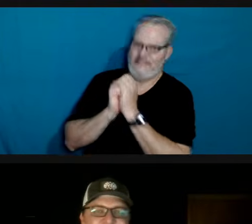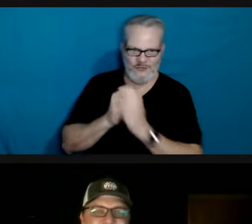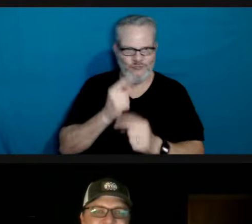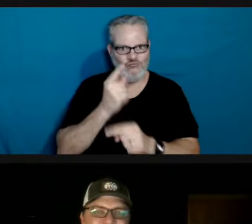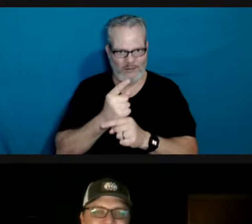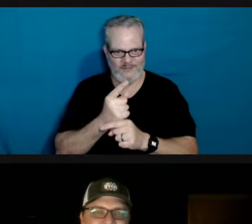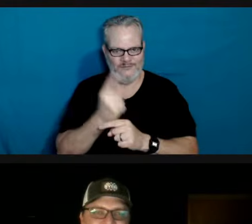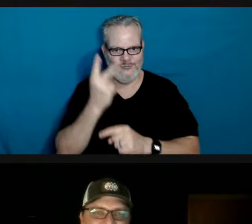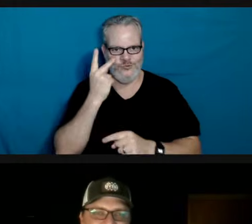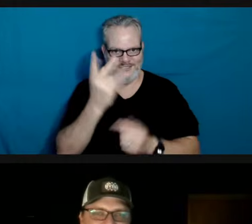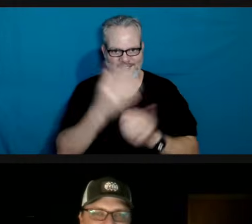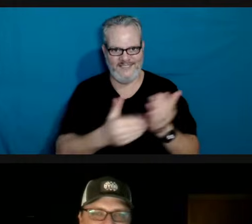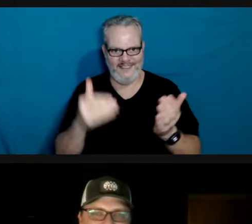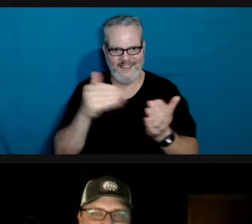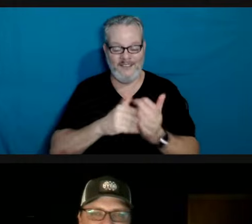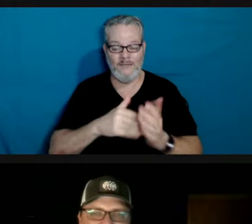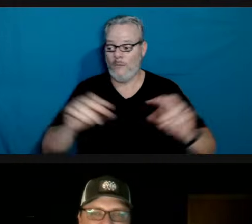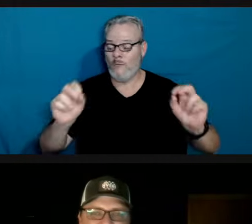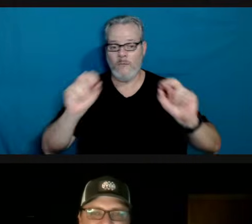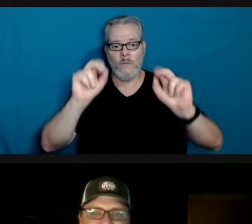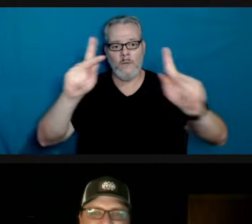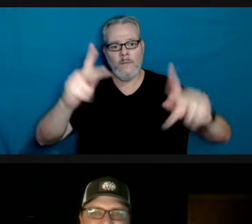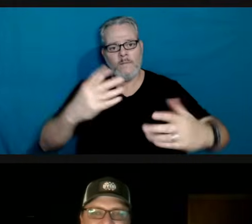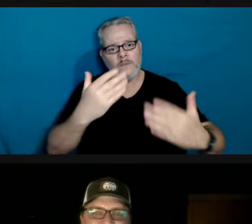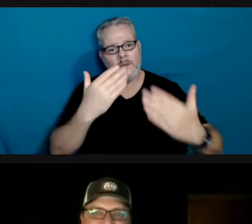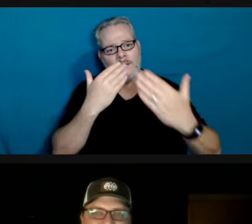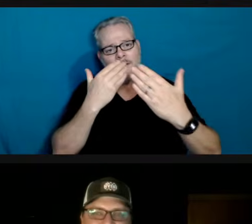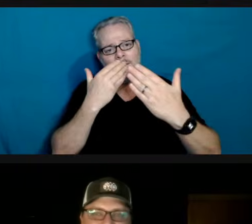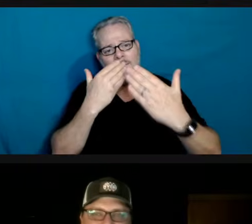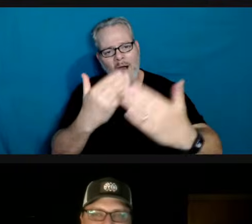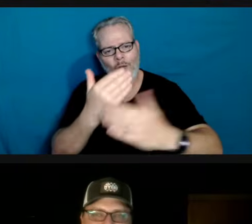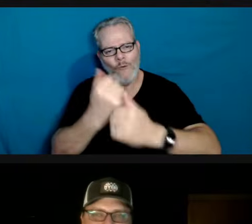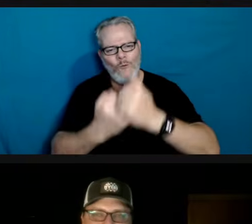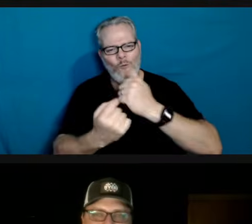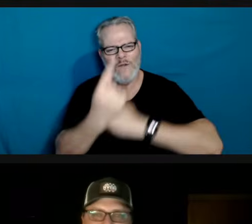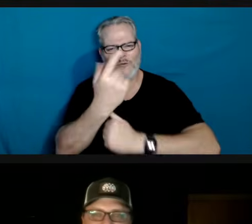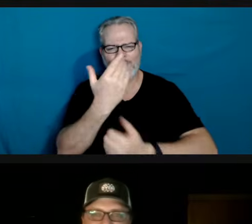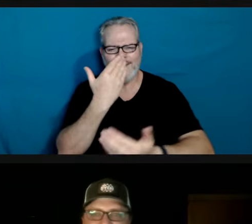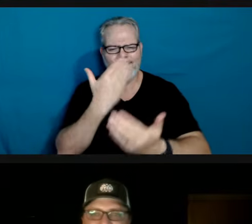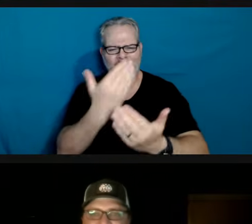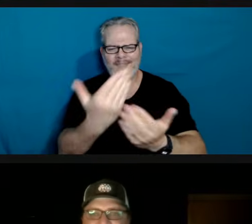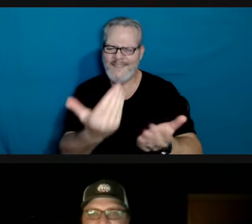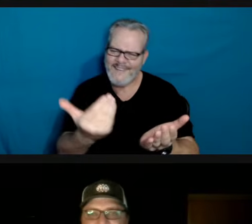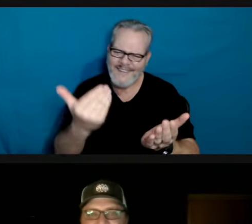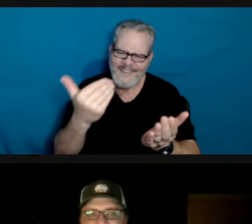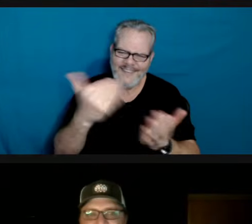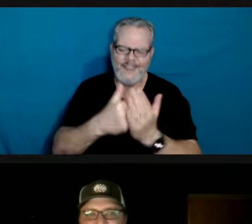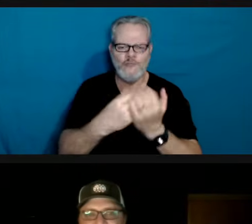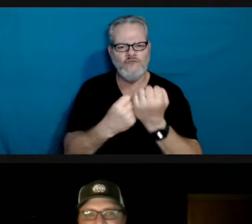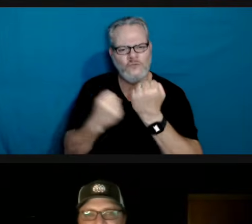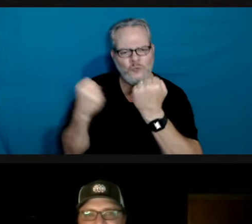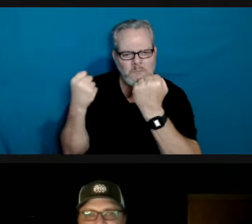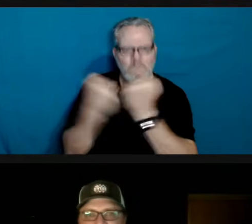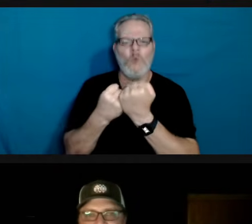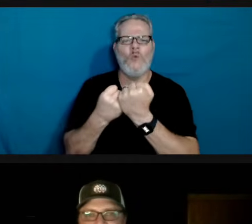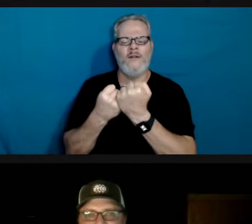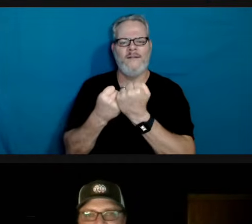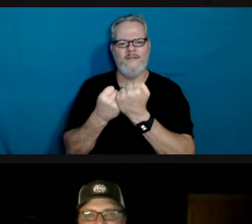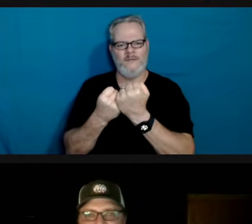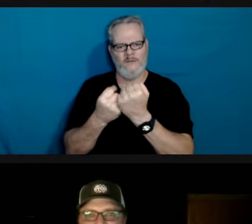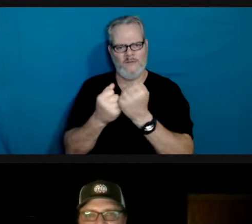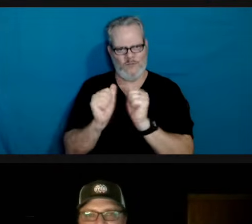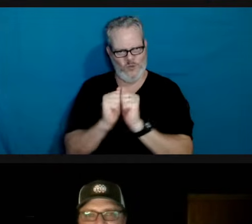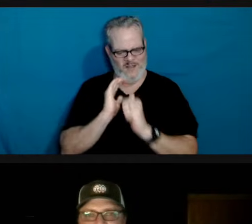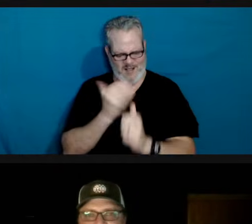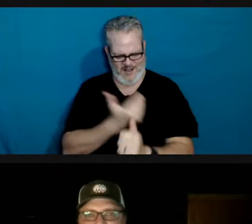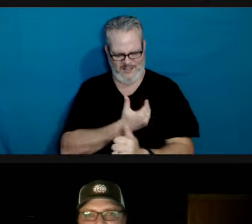All right. So, mahalo everyone once again for your support, for sticking with us all the way through. From our nonprofit HVERI,